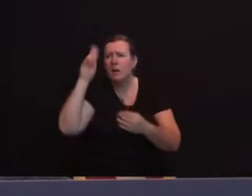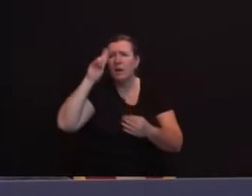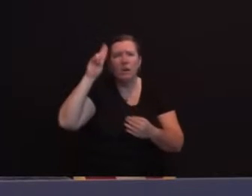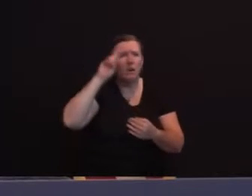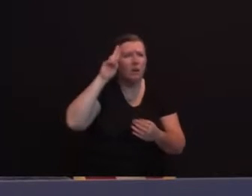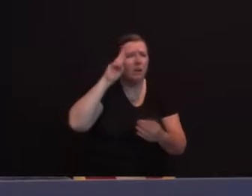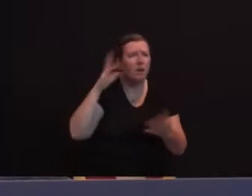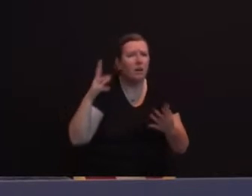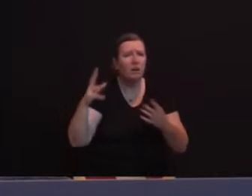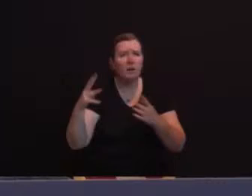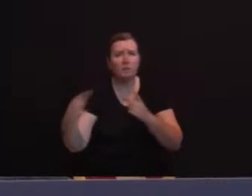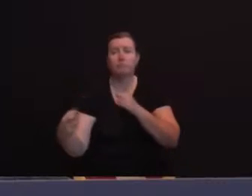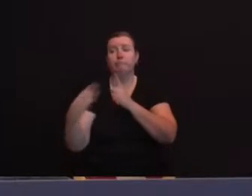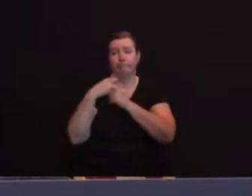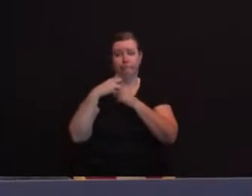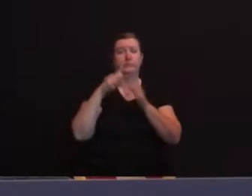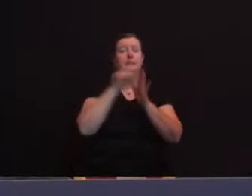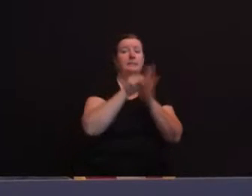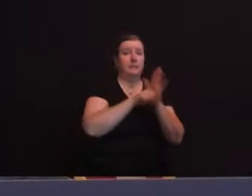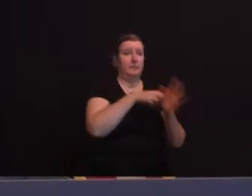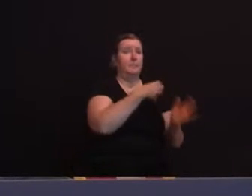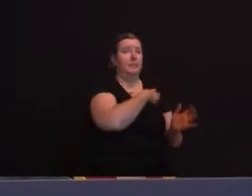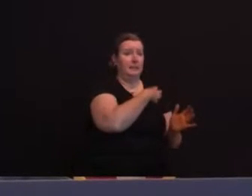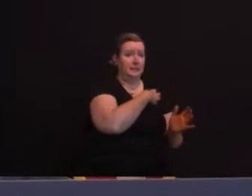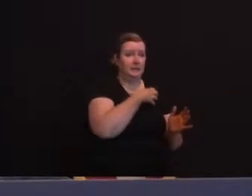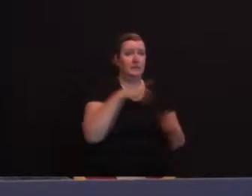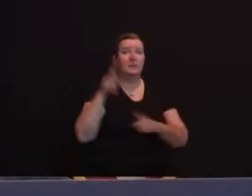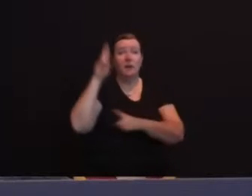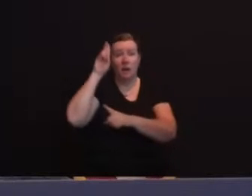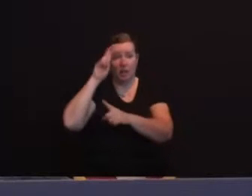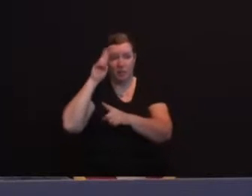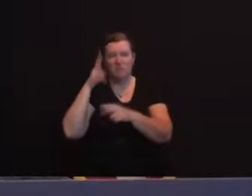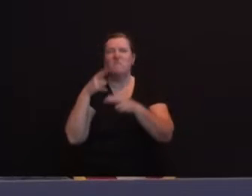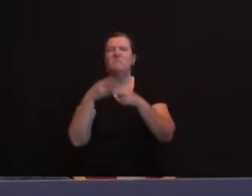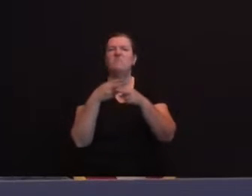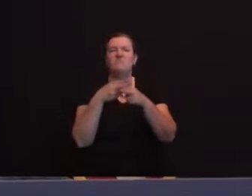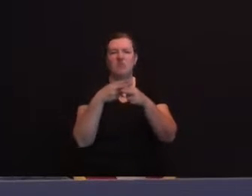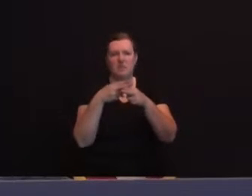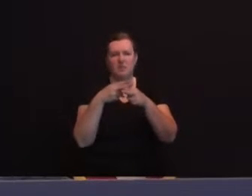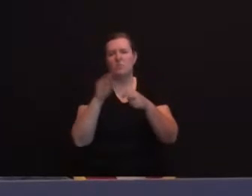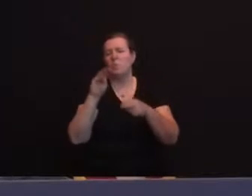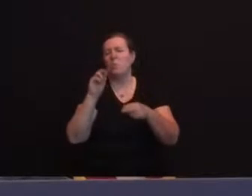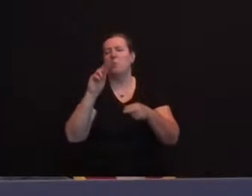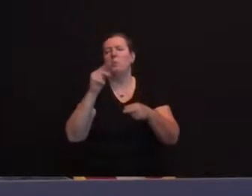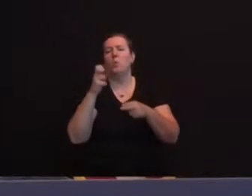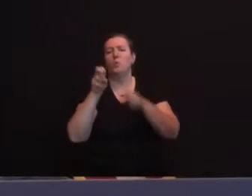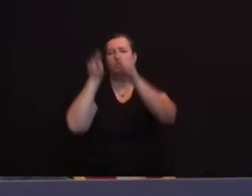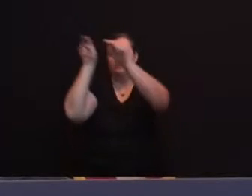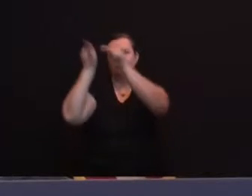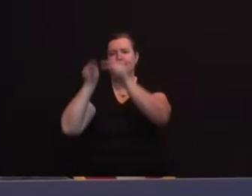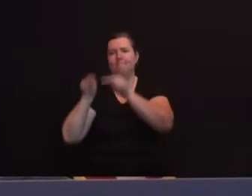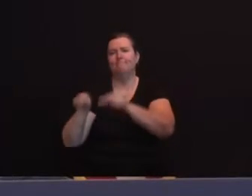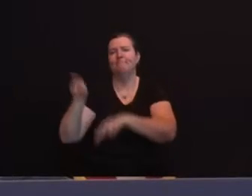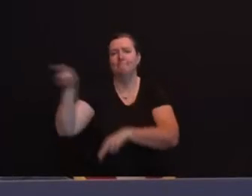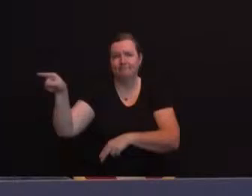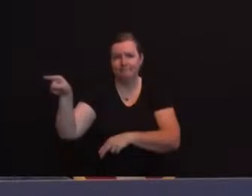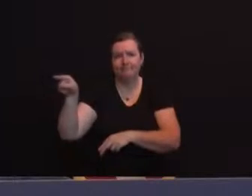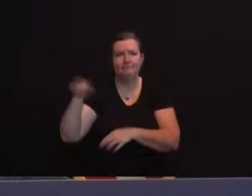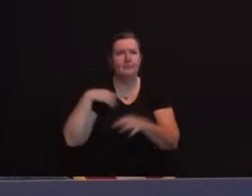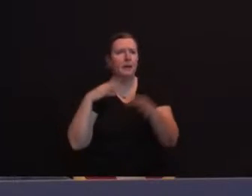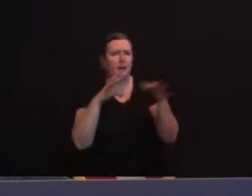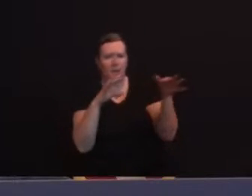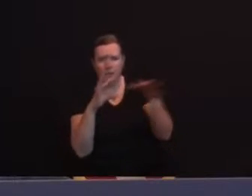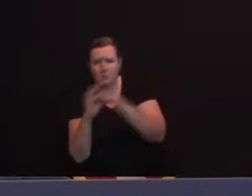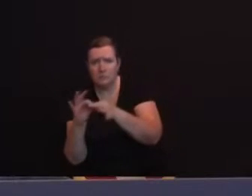in one of our temporary morgue sites. We connected him with a funeral home, a cemetery, and he was in tears on the phone